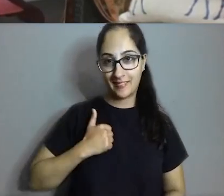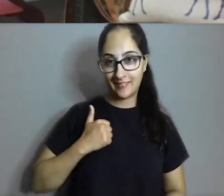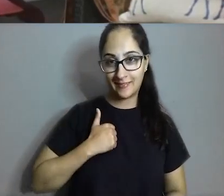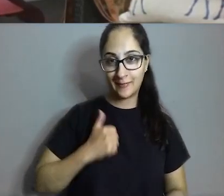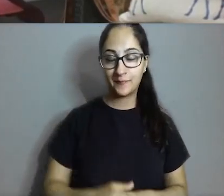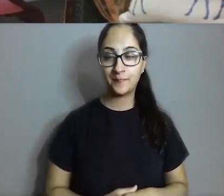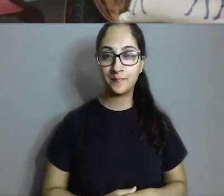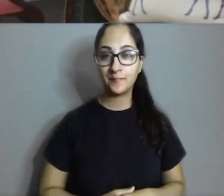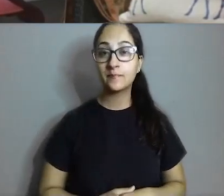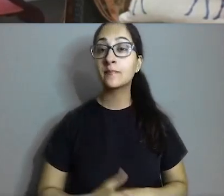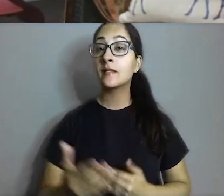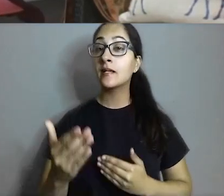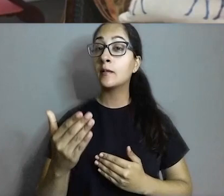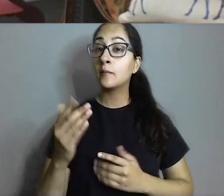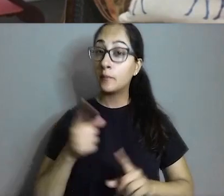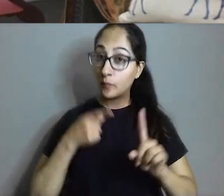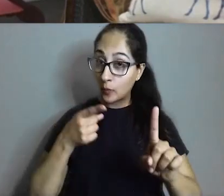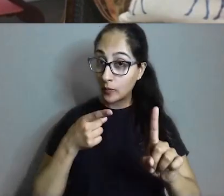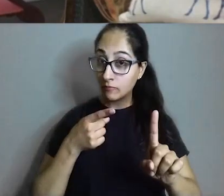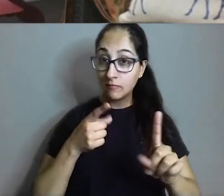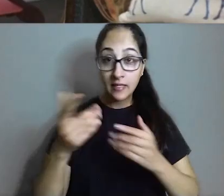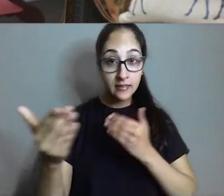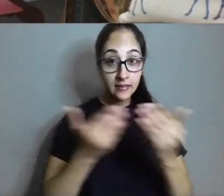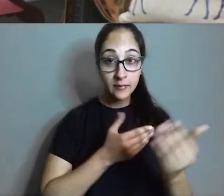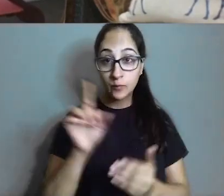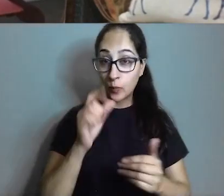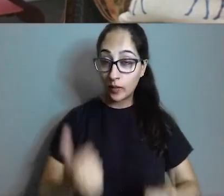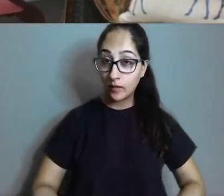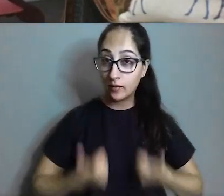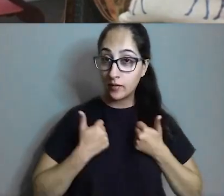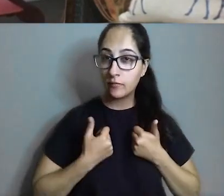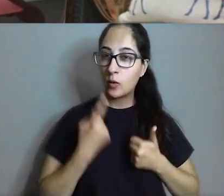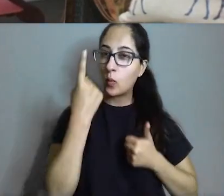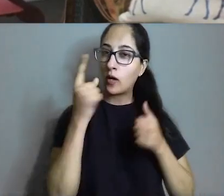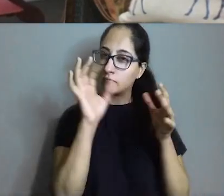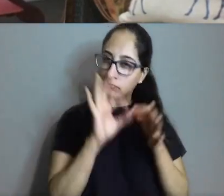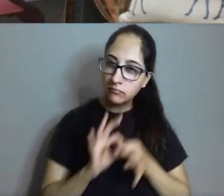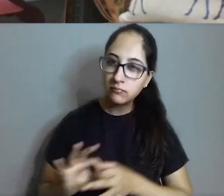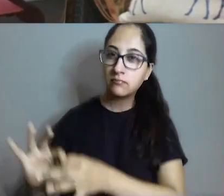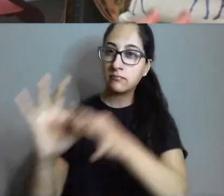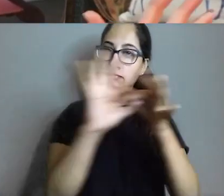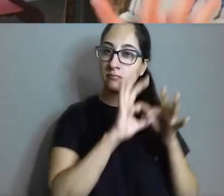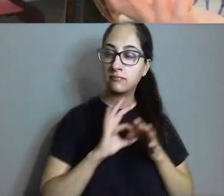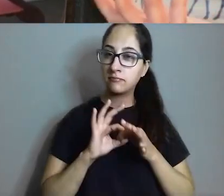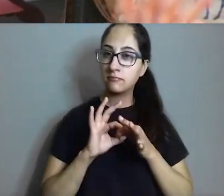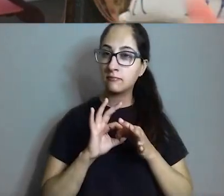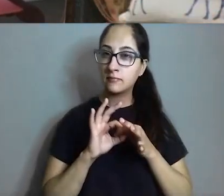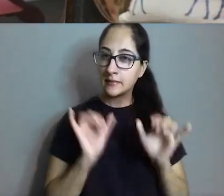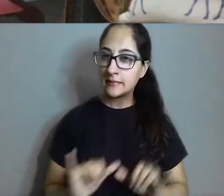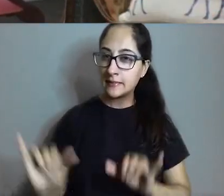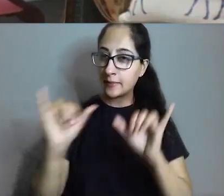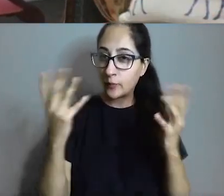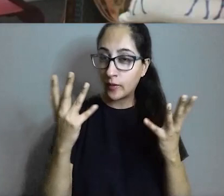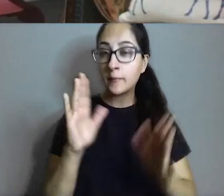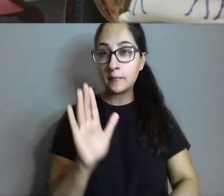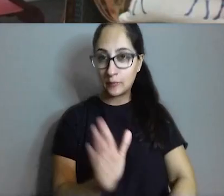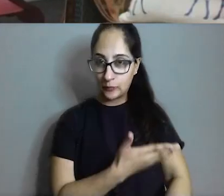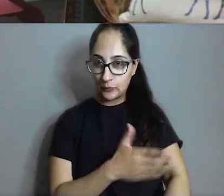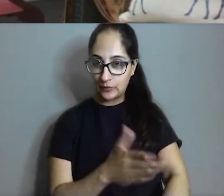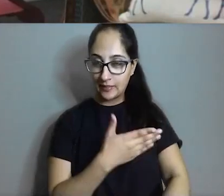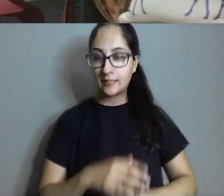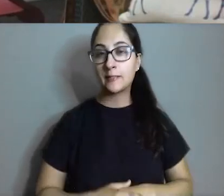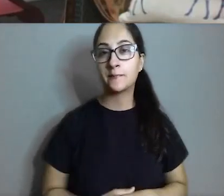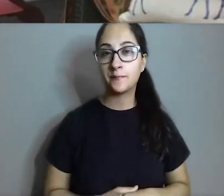that unites us all is music. I mean, think about it. Have you ever met anyone that's been like, music, not into it? That would be